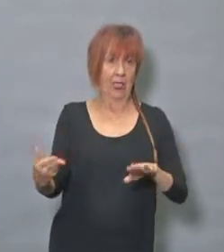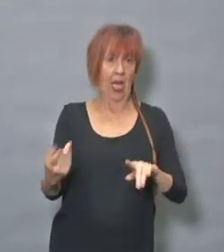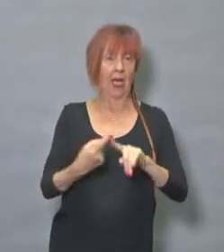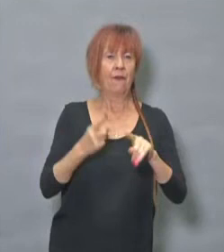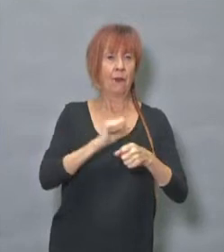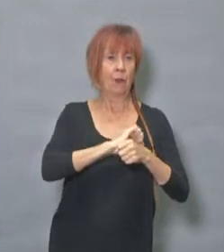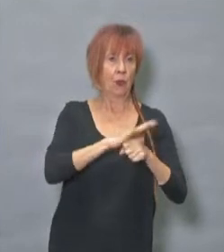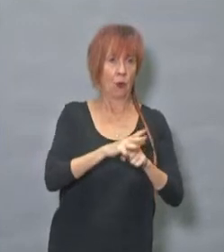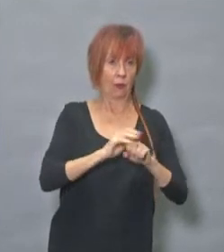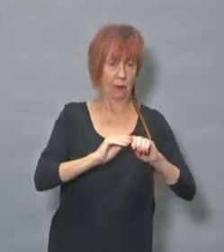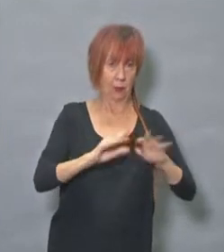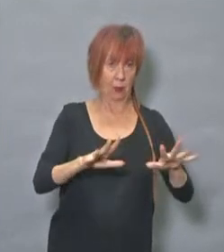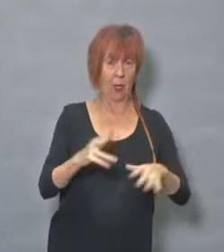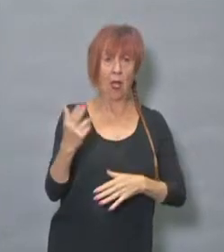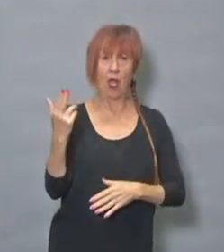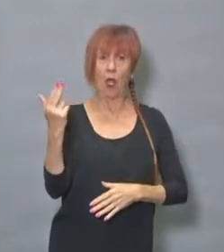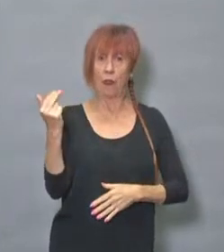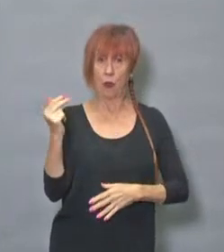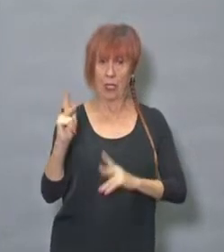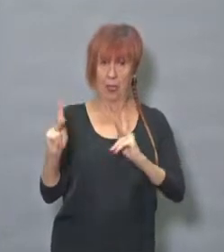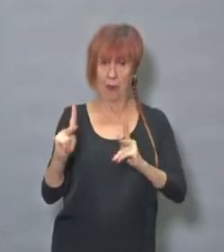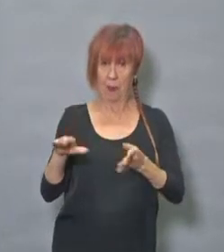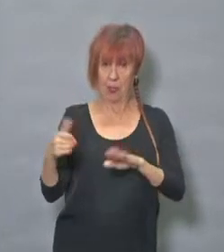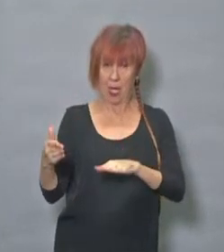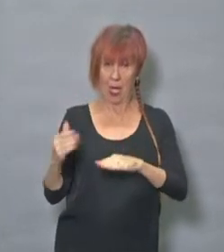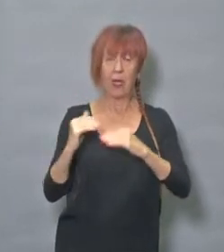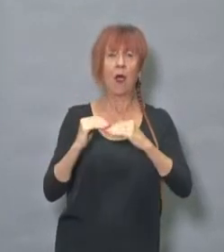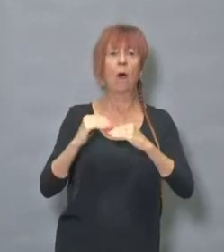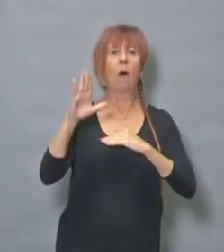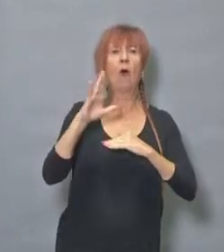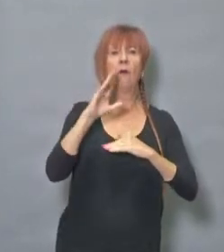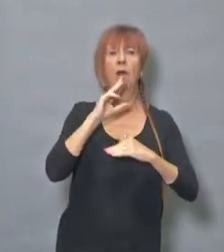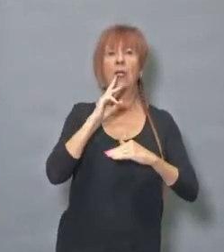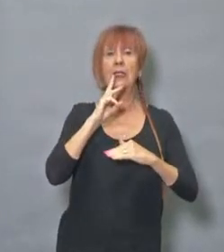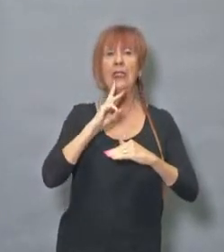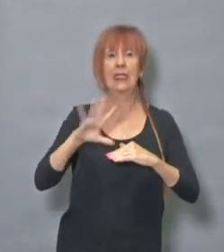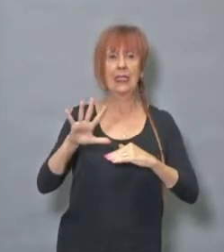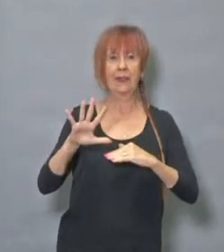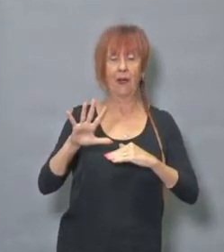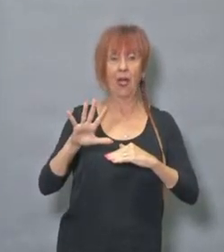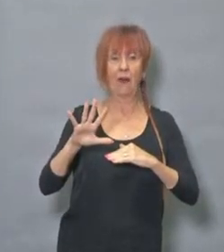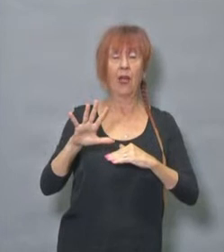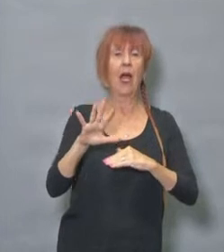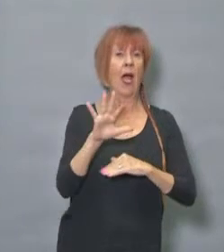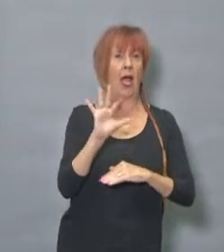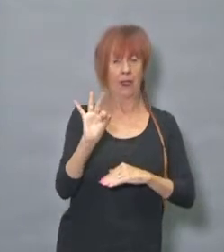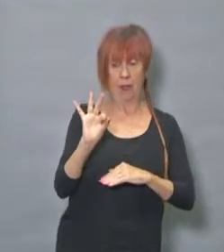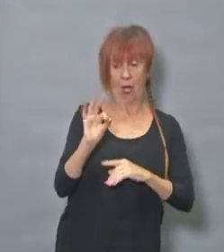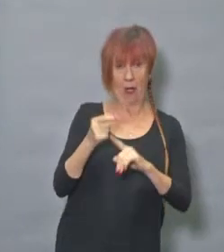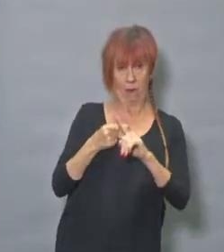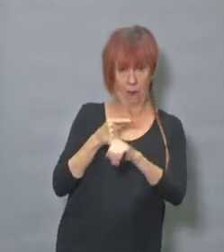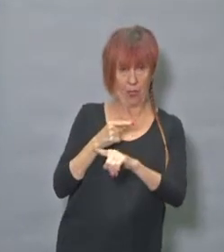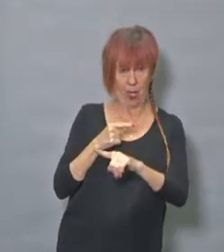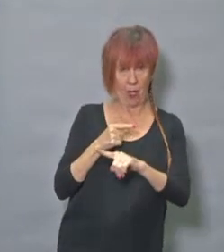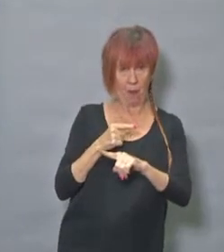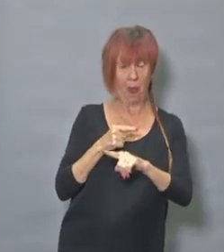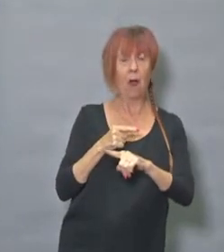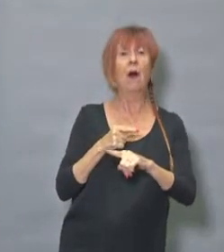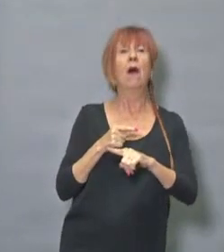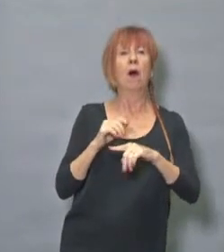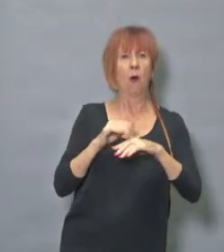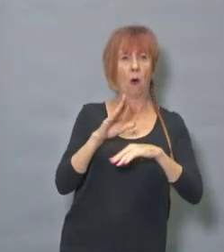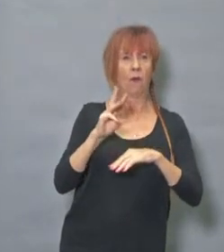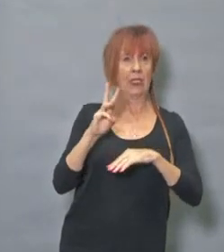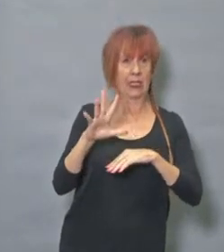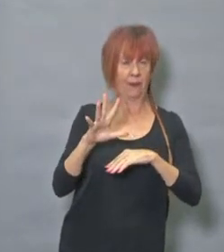COVID-19. 13 of the people who passed away are over the age of 65, and 9 of the people over the age of 65